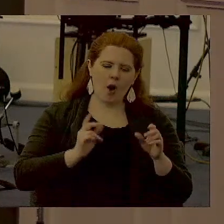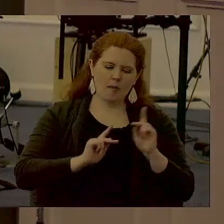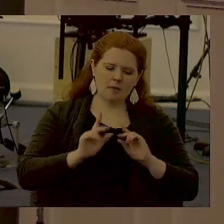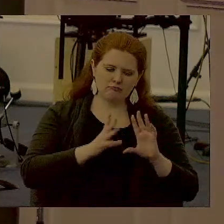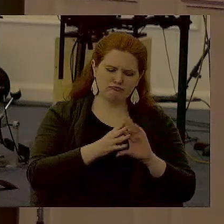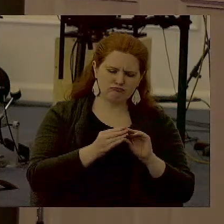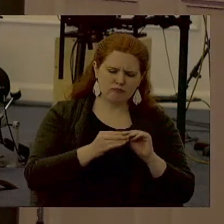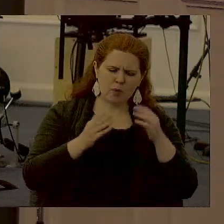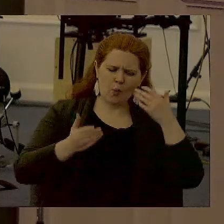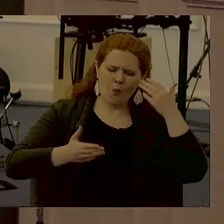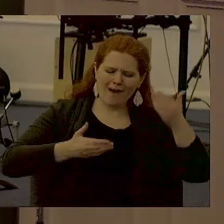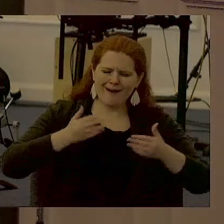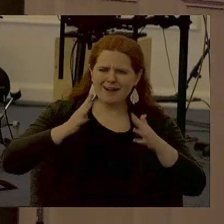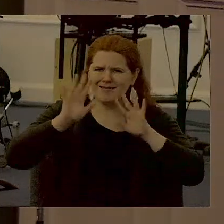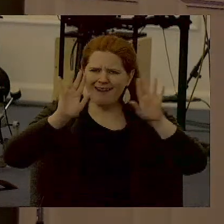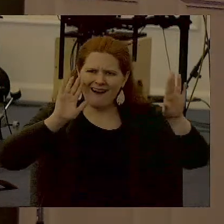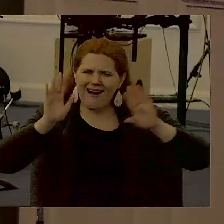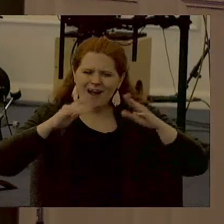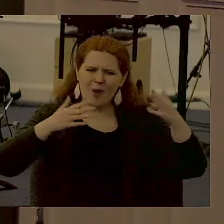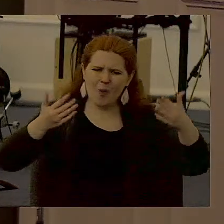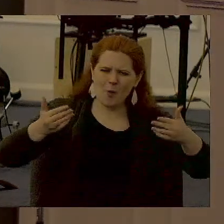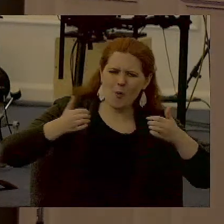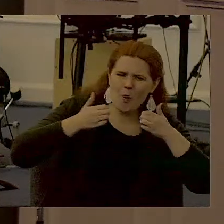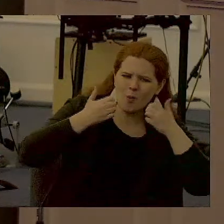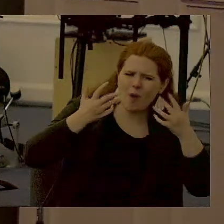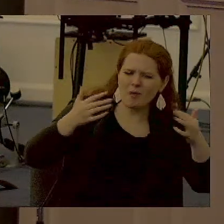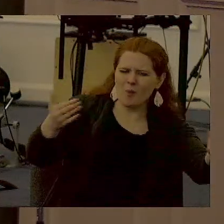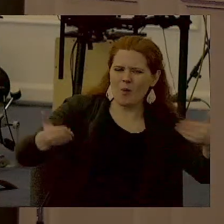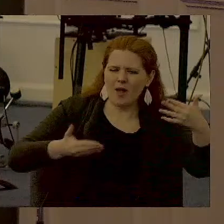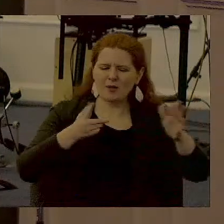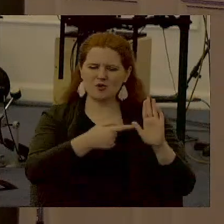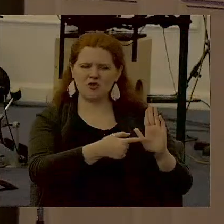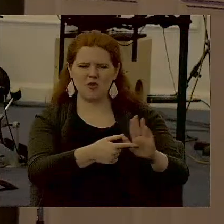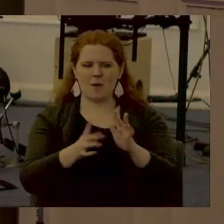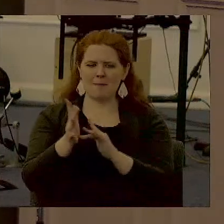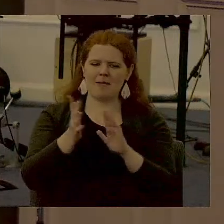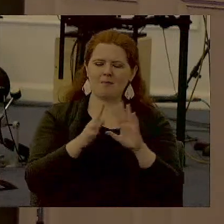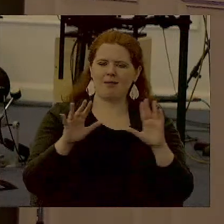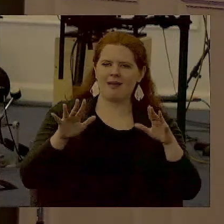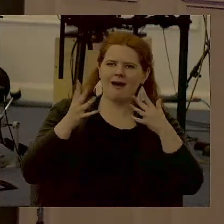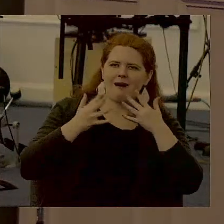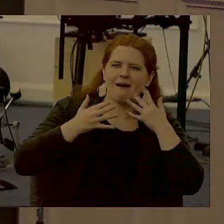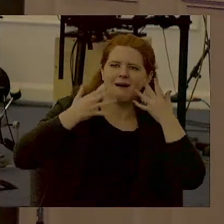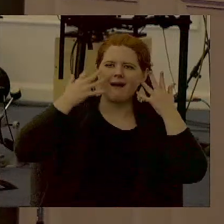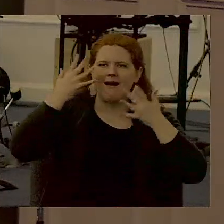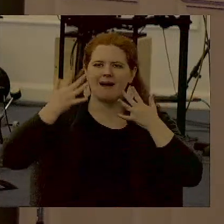talking and welcoming and inviting them, showing them what is called biblical hospitality,